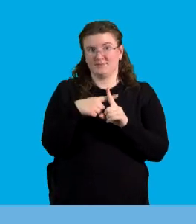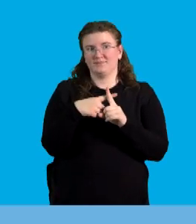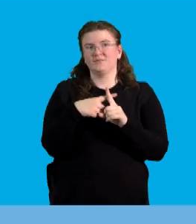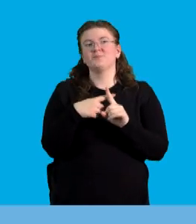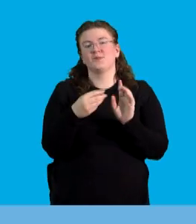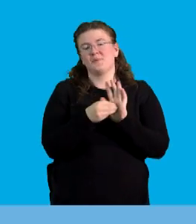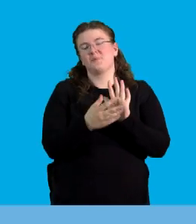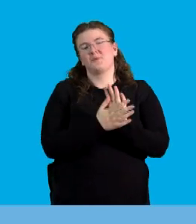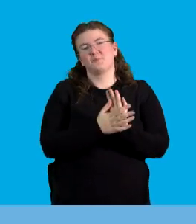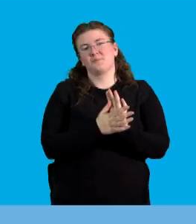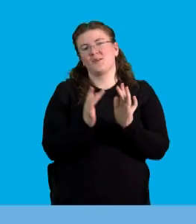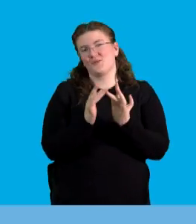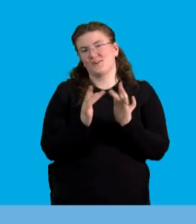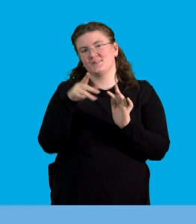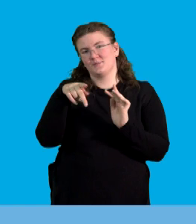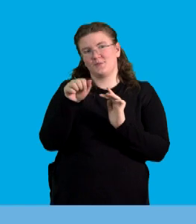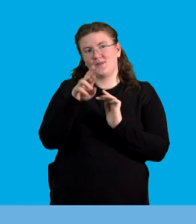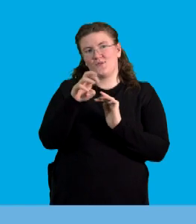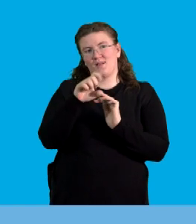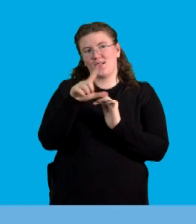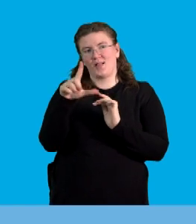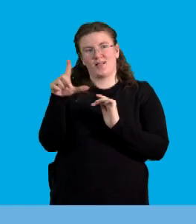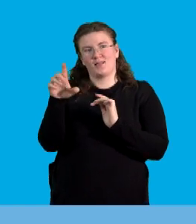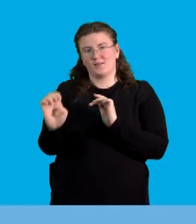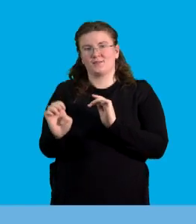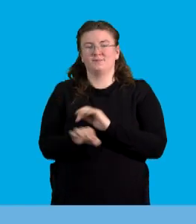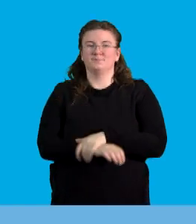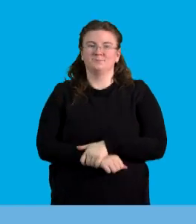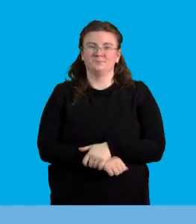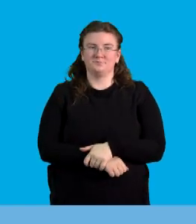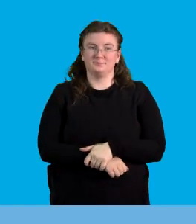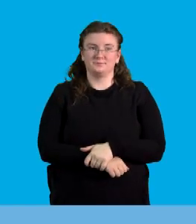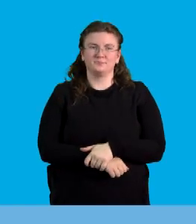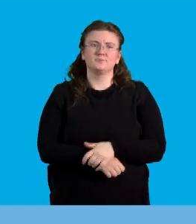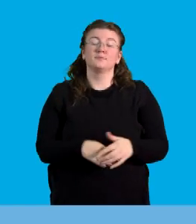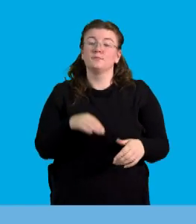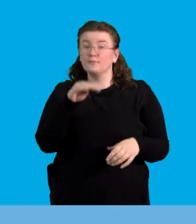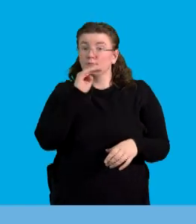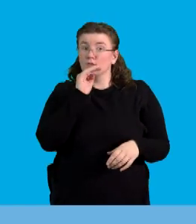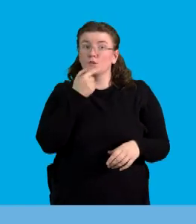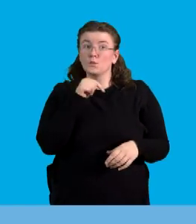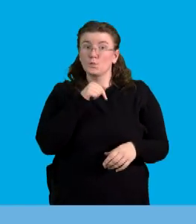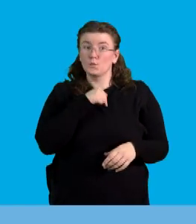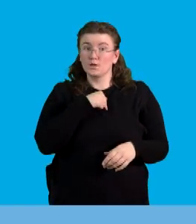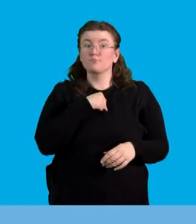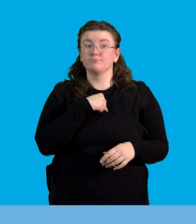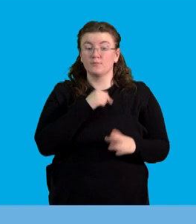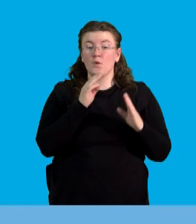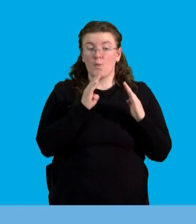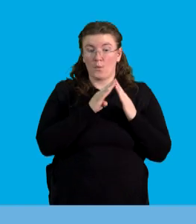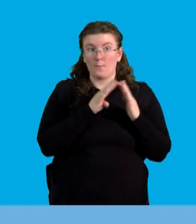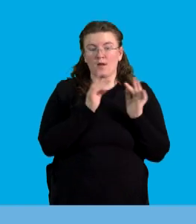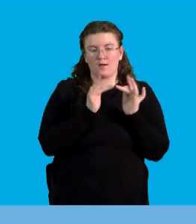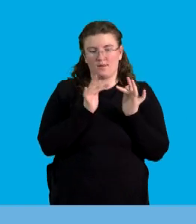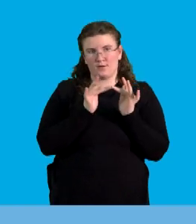connection. Which type of connection are they referring to? The parallel connection. So basically, why do we then connect our